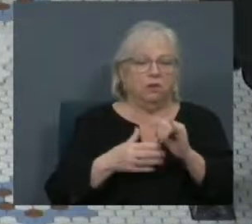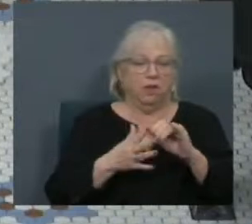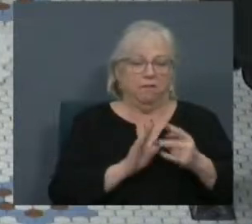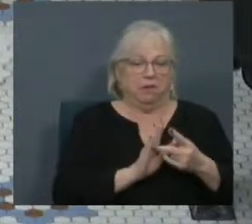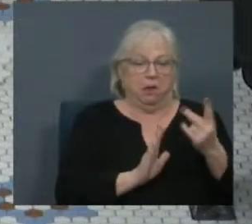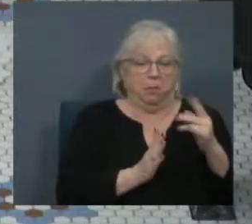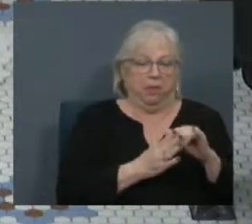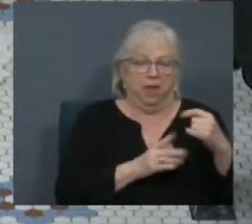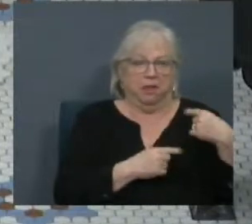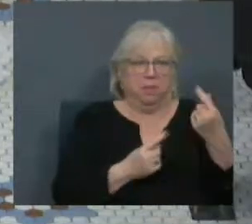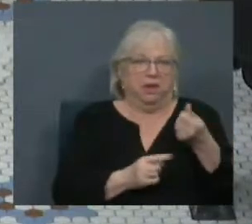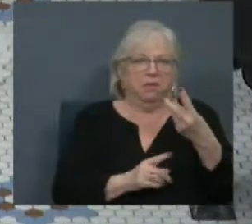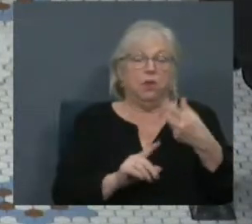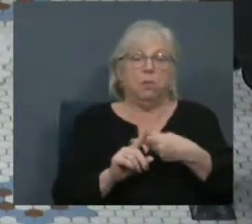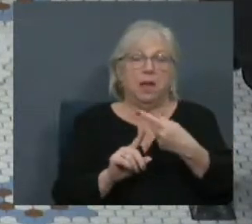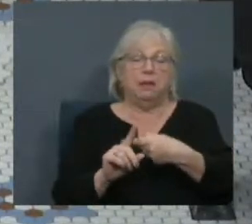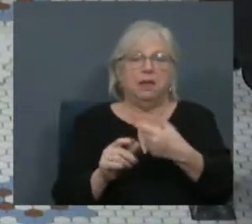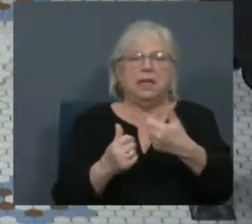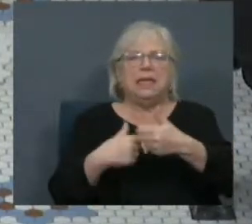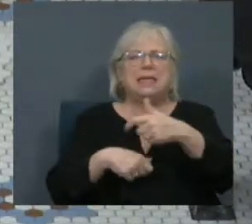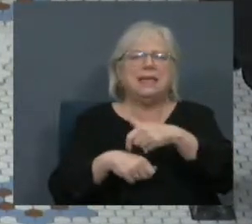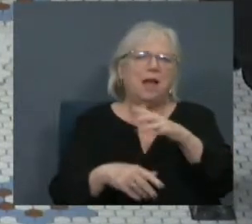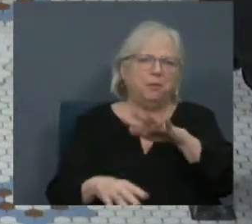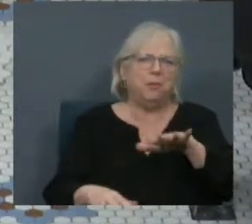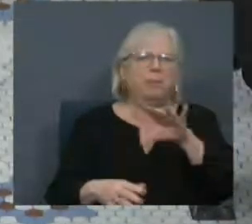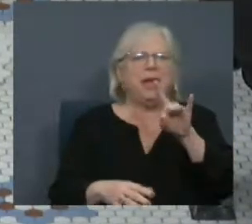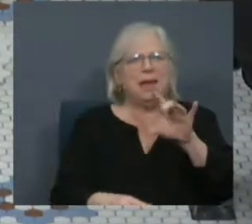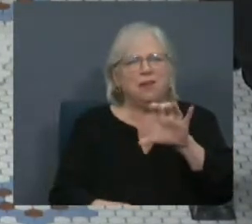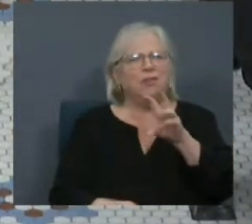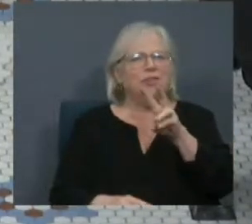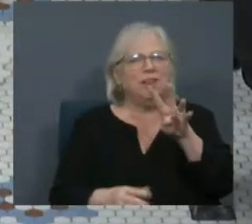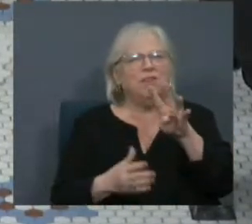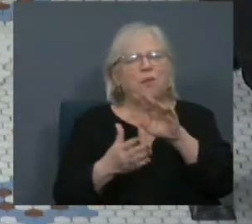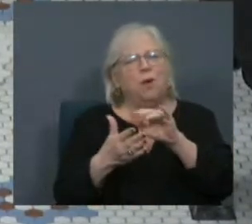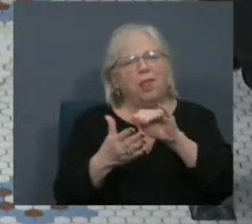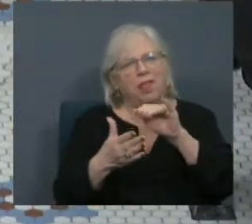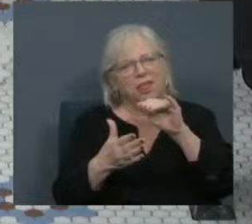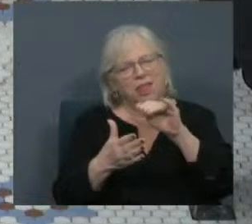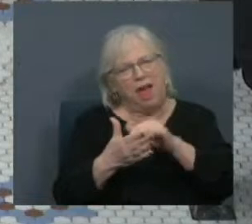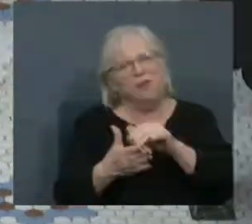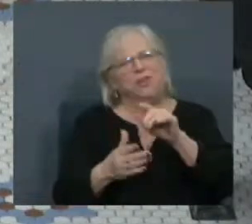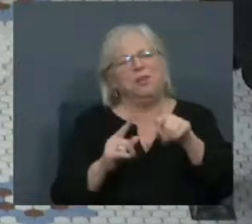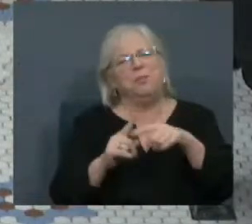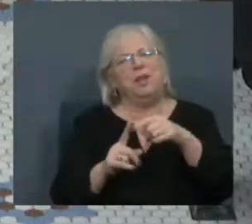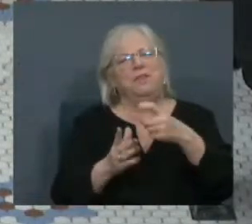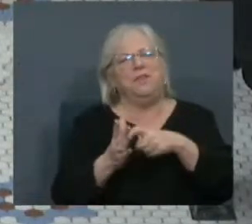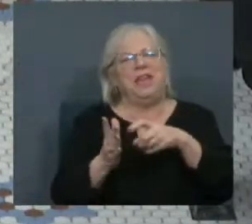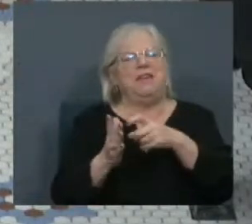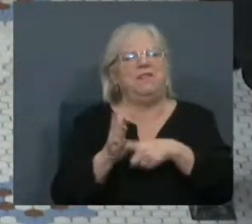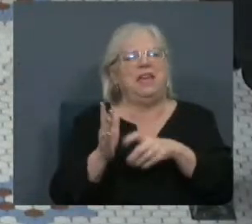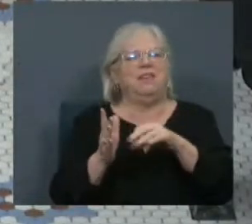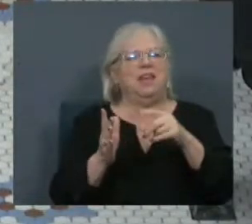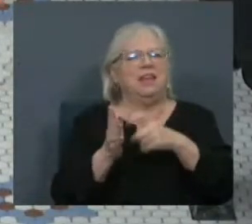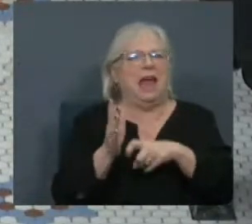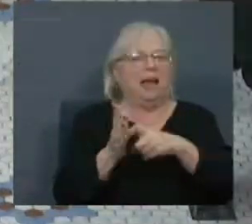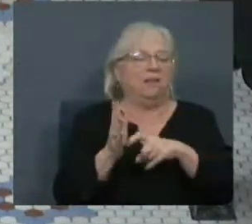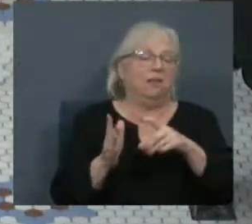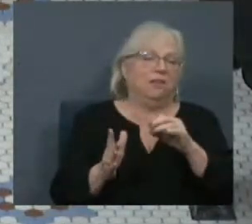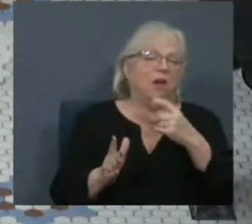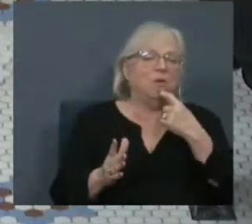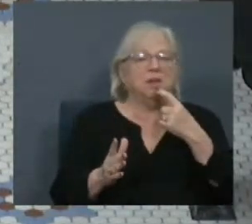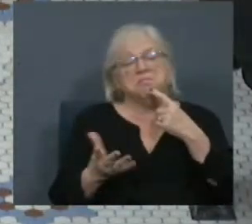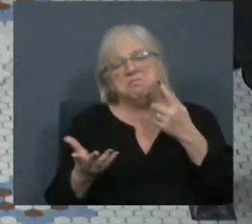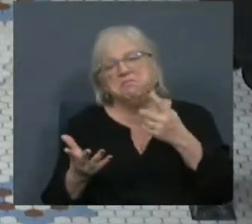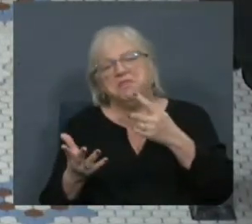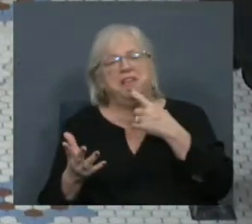in the past few months, and each time it's probably $864,000 plus fees and taxes. So they just, I mean, if it's $1 million, let's call it $1